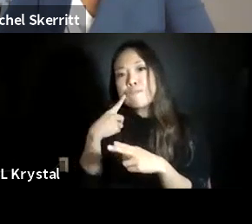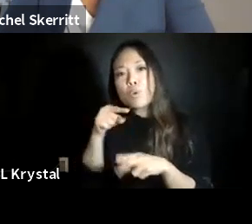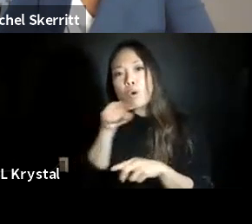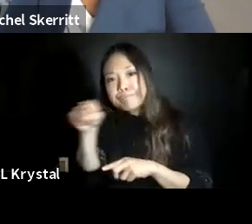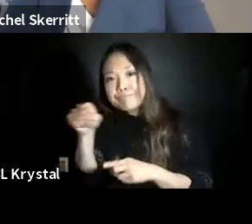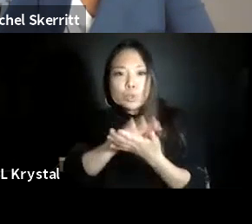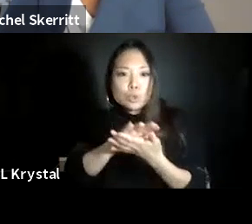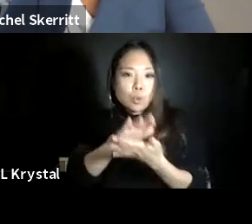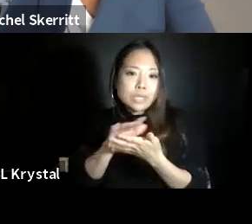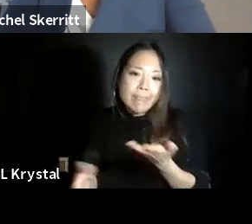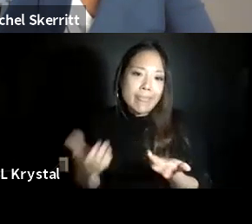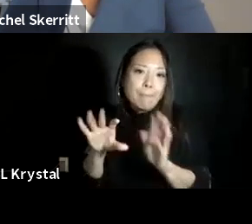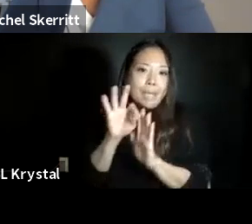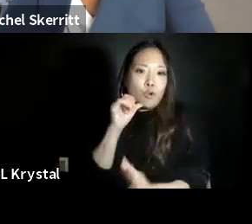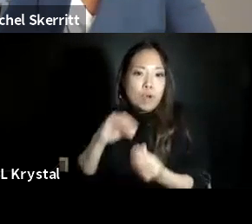right. Ms. Garrett.